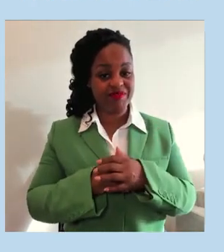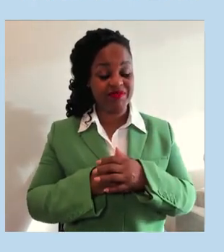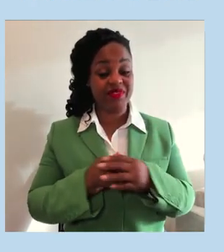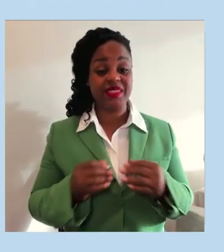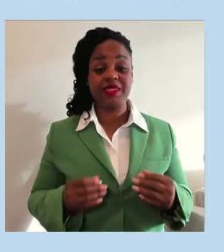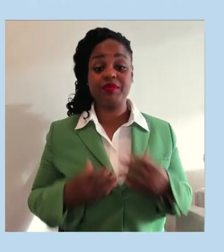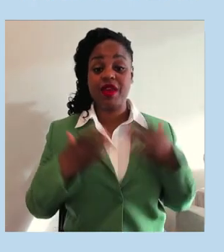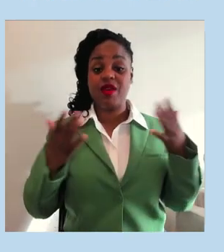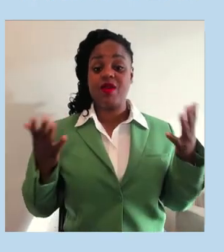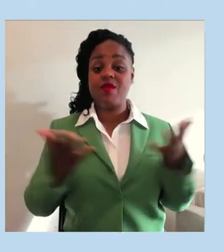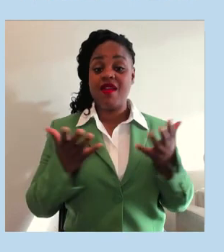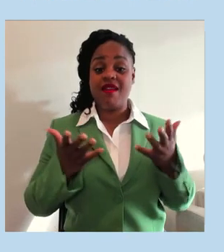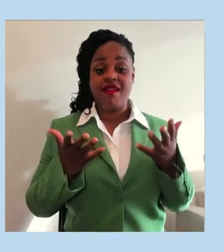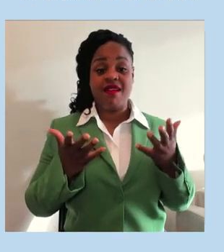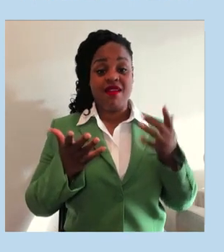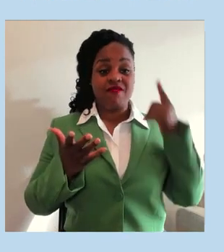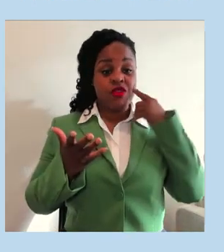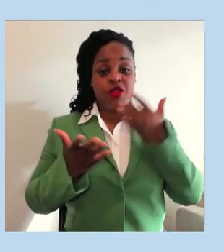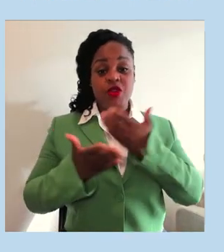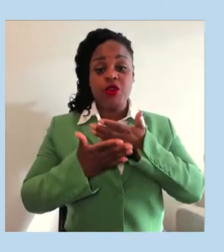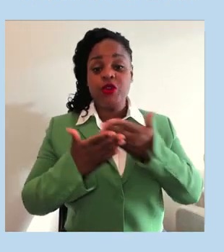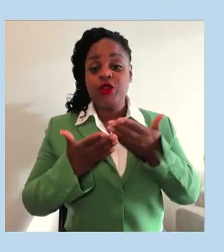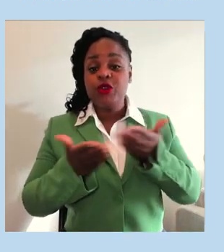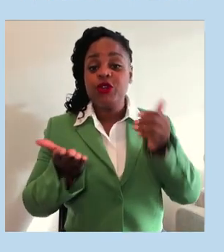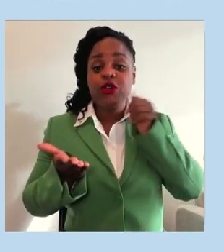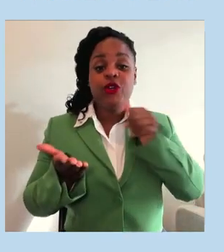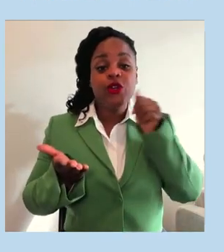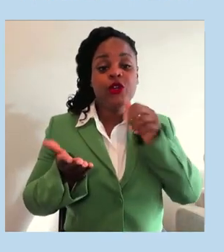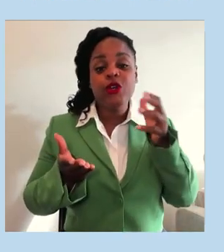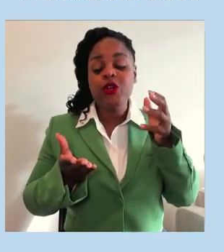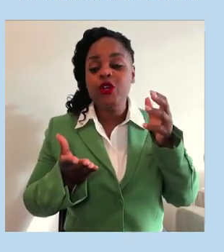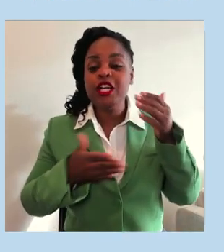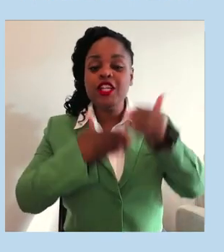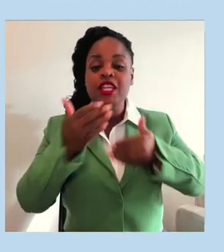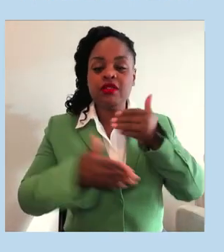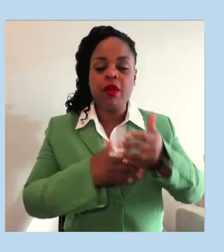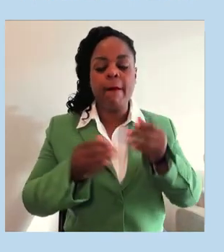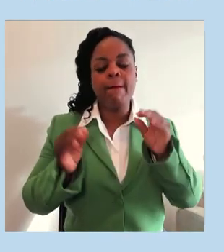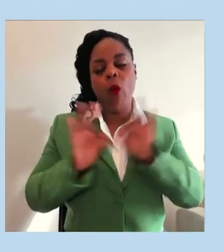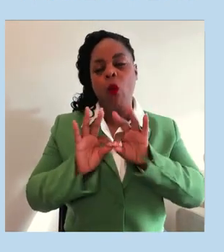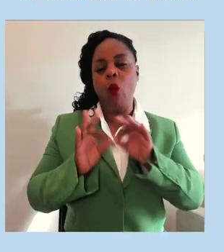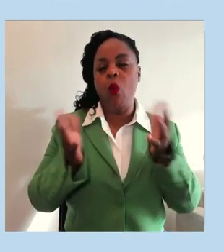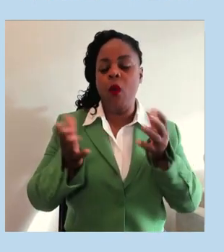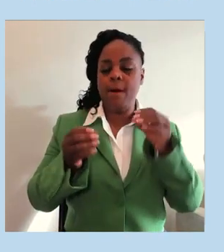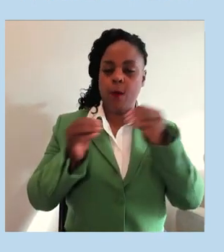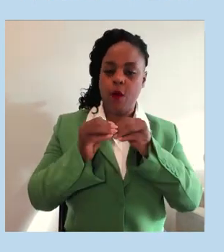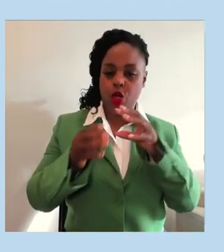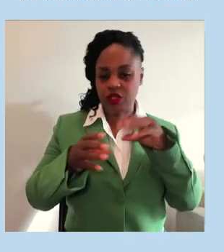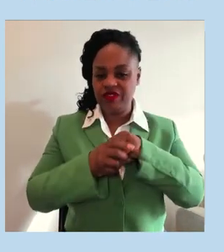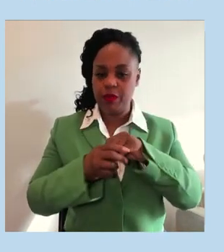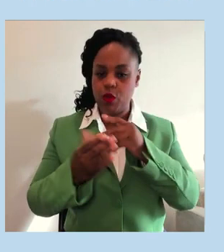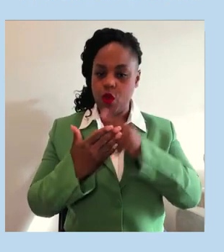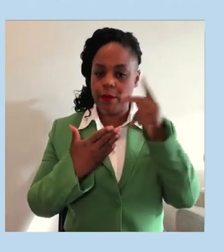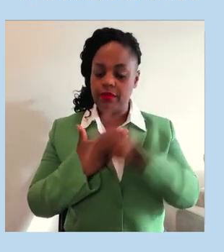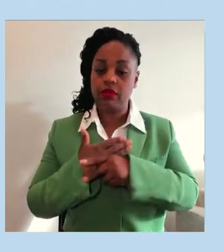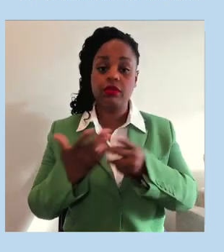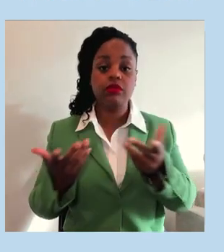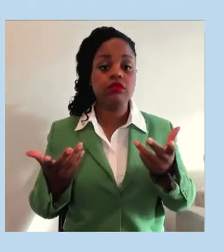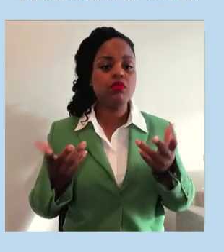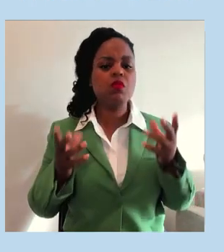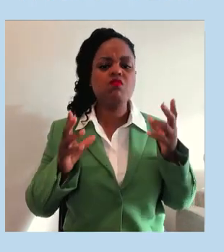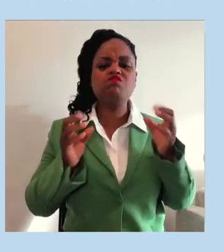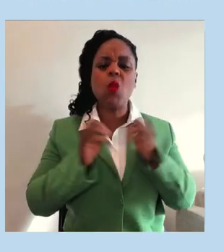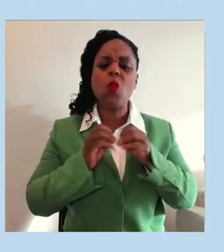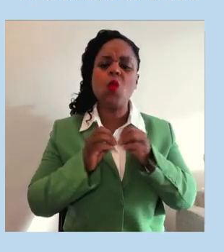inclusive curriculum in schools and more opportunities to build the problem solving and leadership skills that I gained from being in programs like Girl